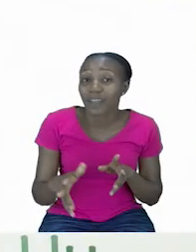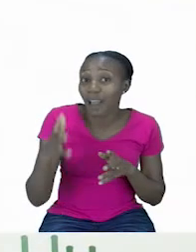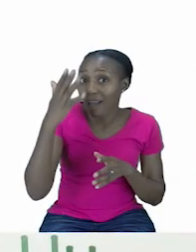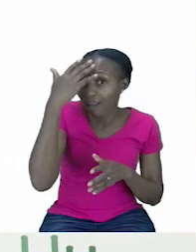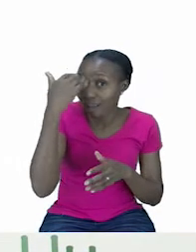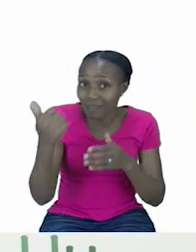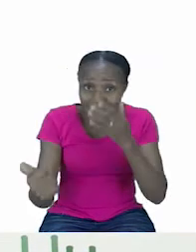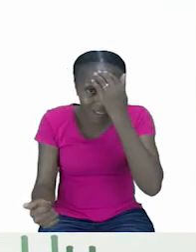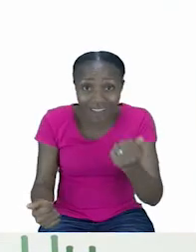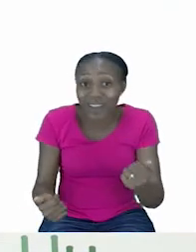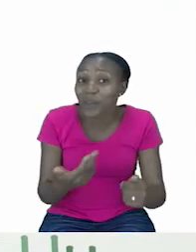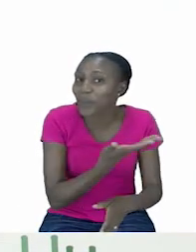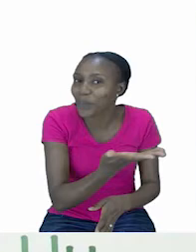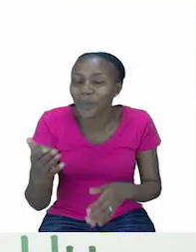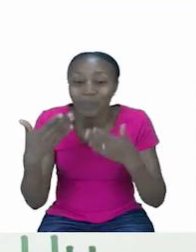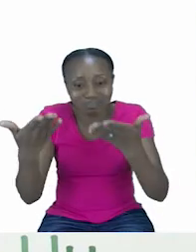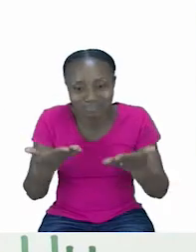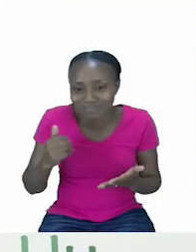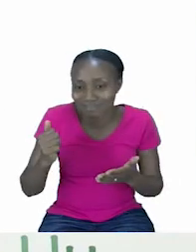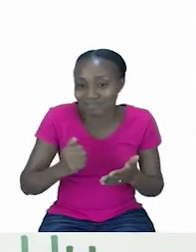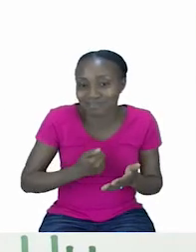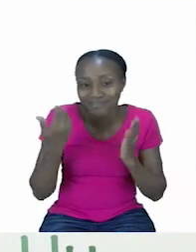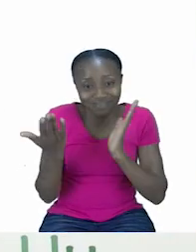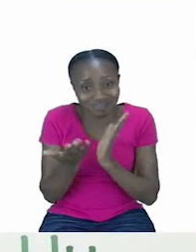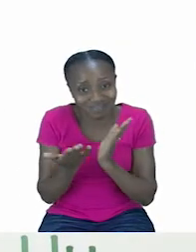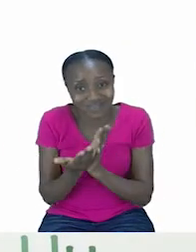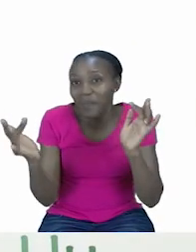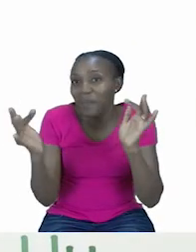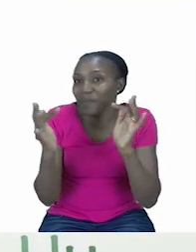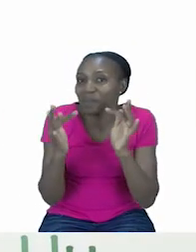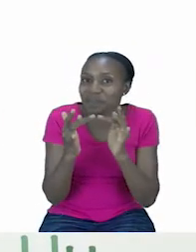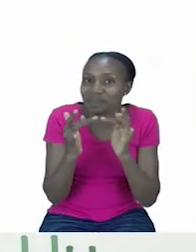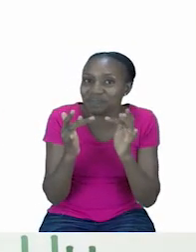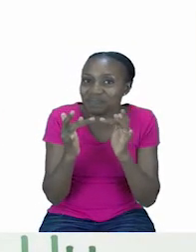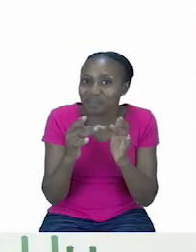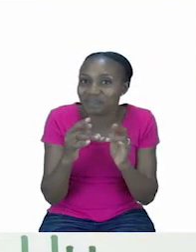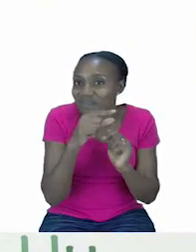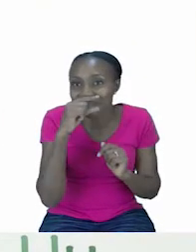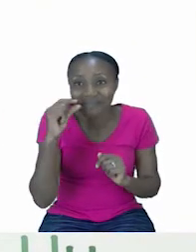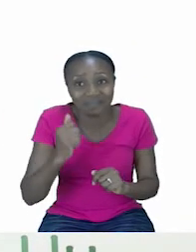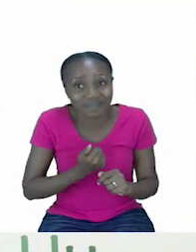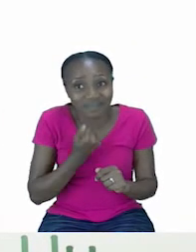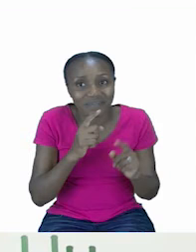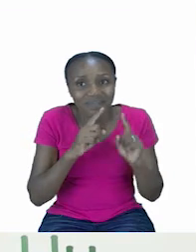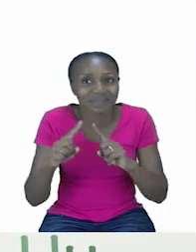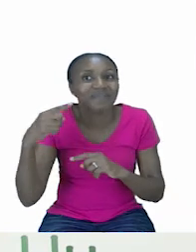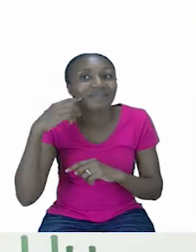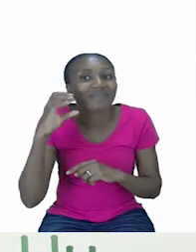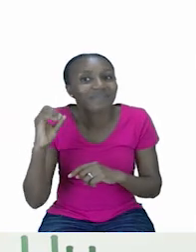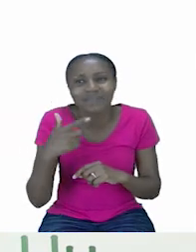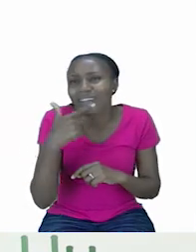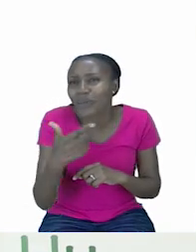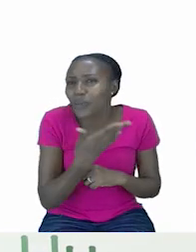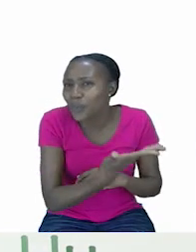Hello everyone and welcome to My Zone Online School. My name is Teacher Mutsa and thank you so